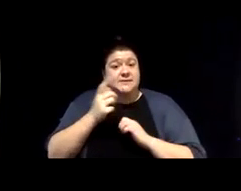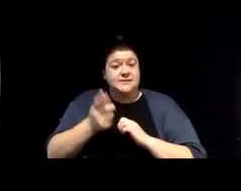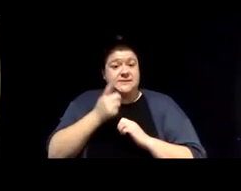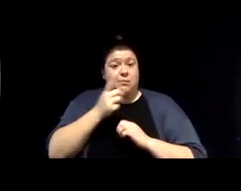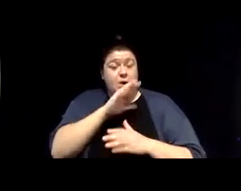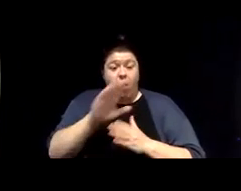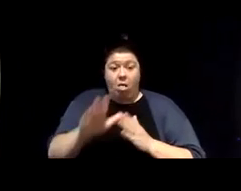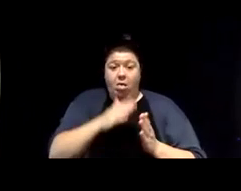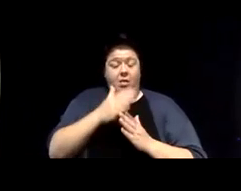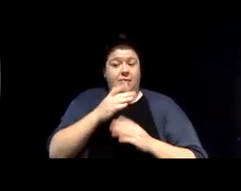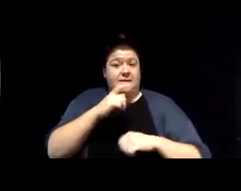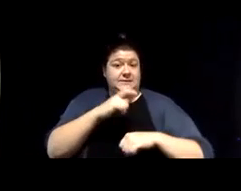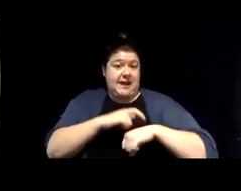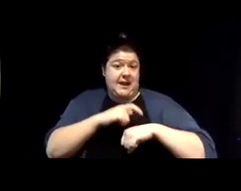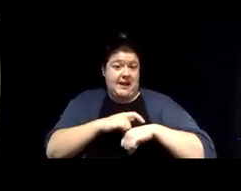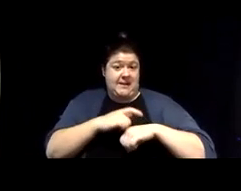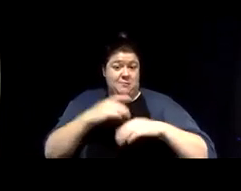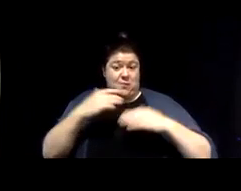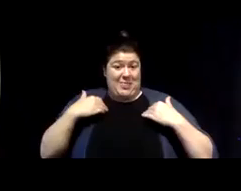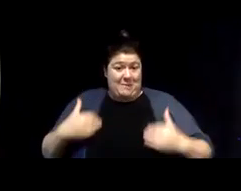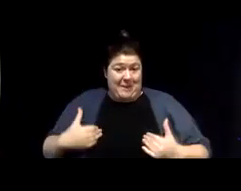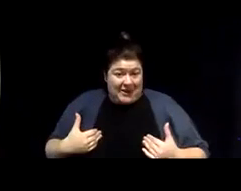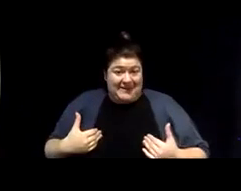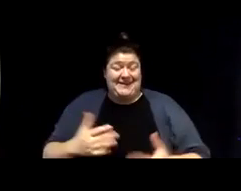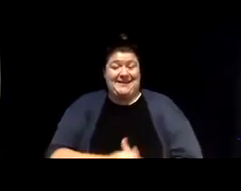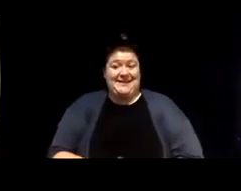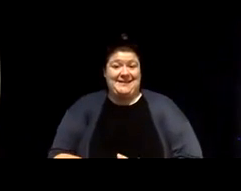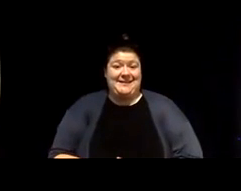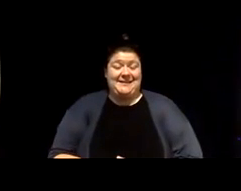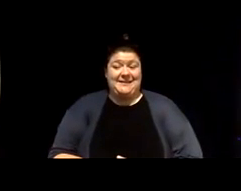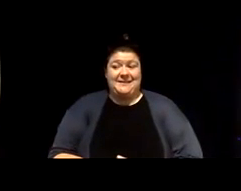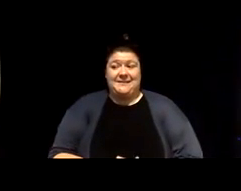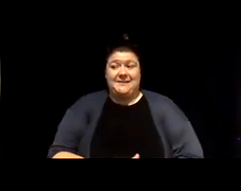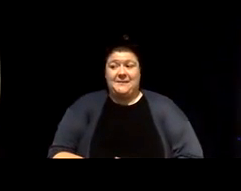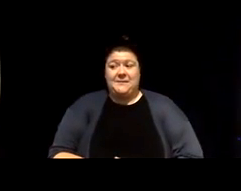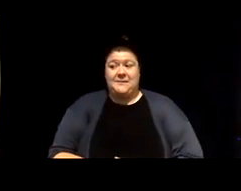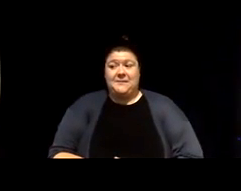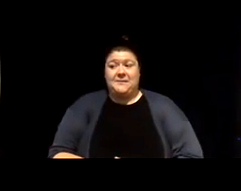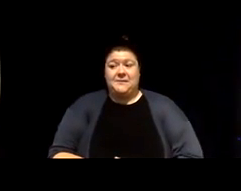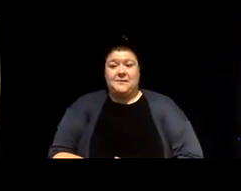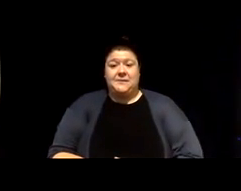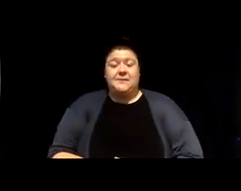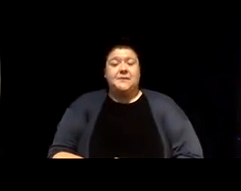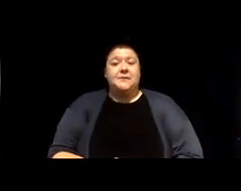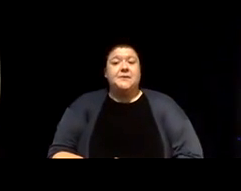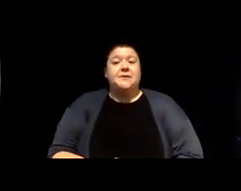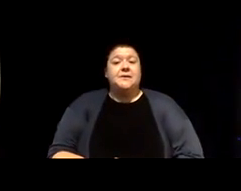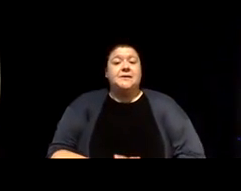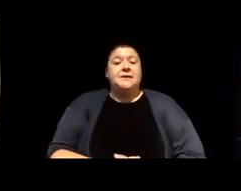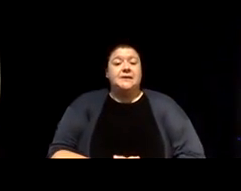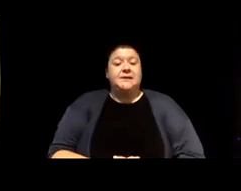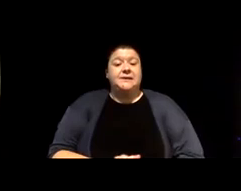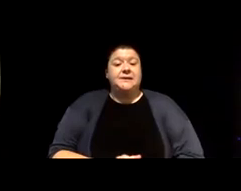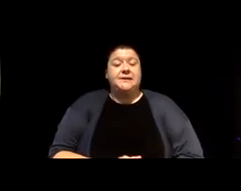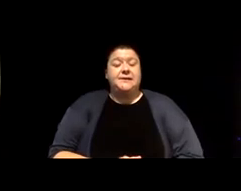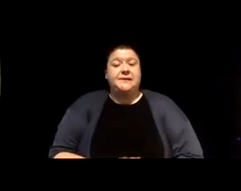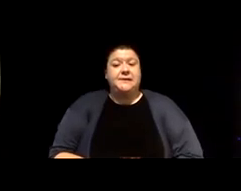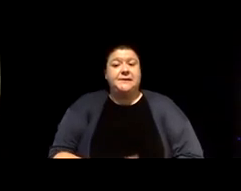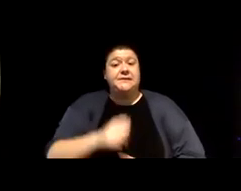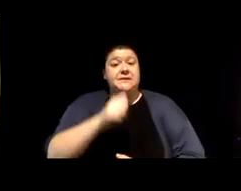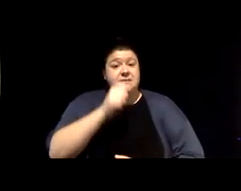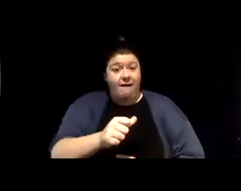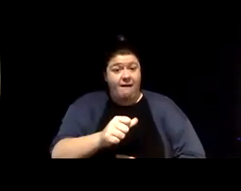times. Okay. The function of nonverbal communication